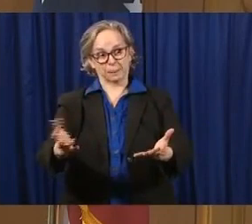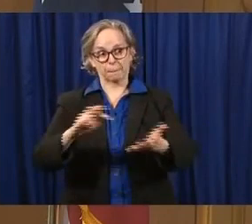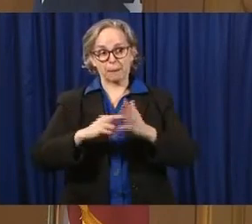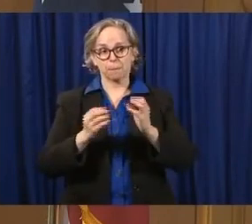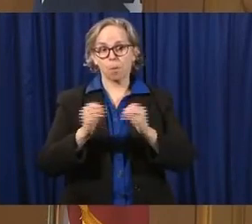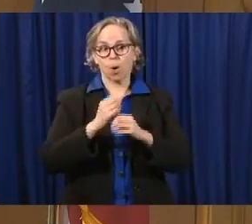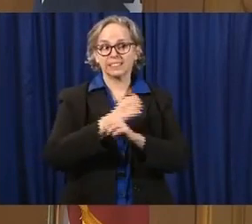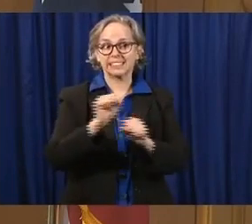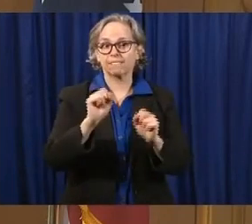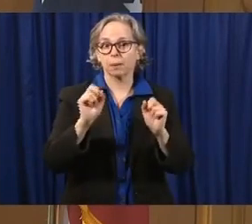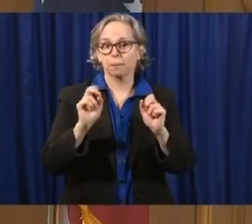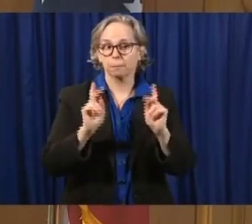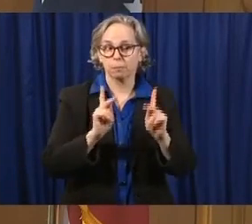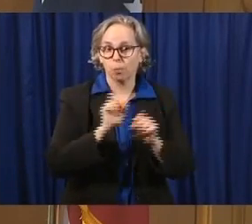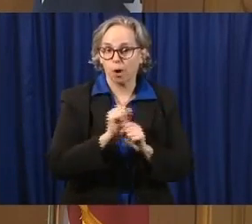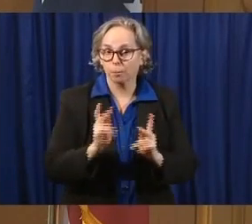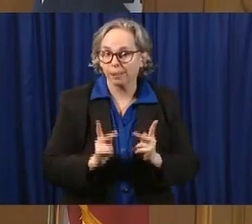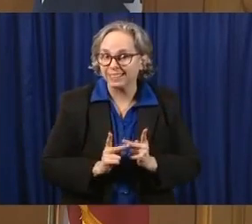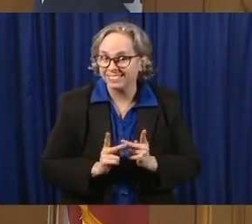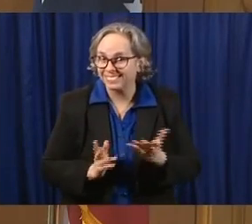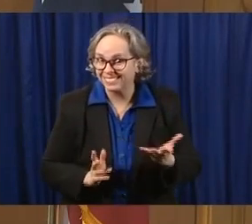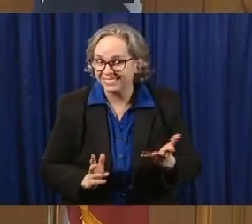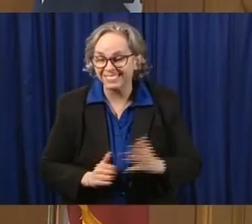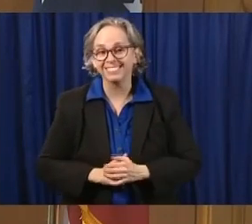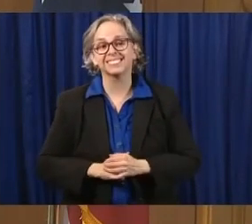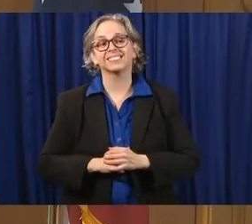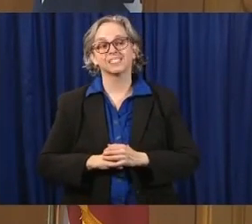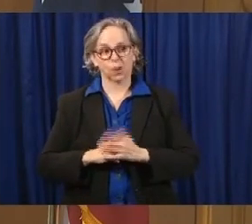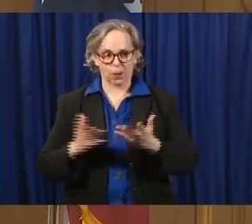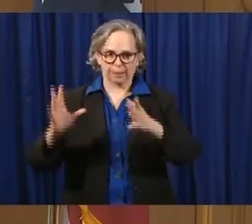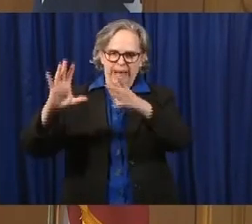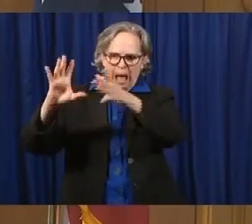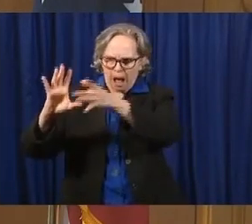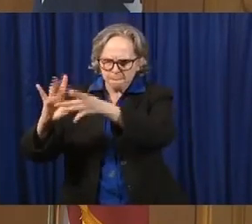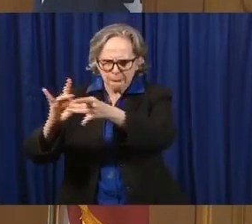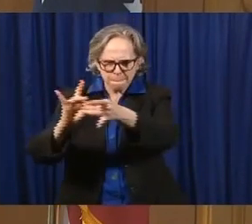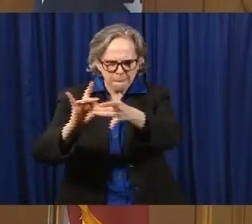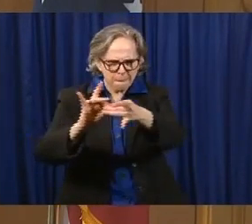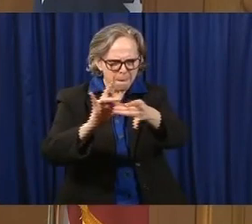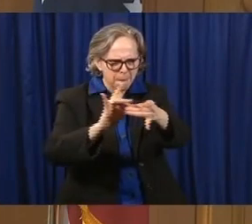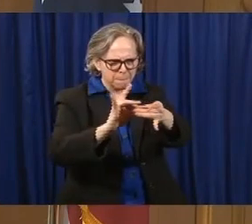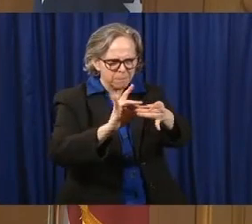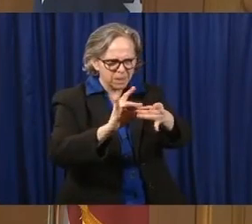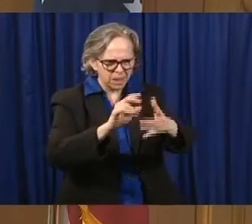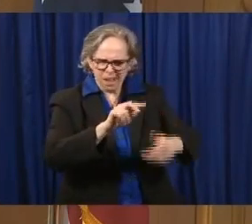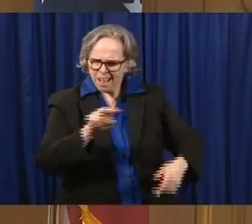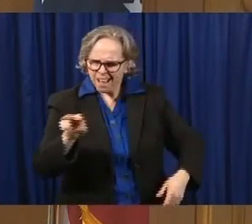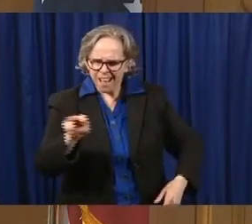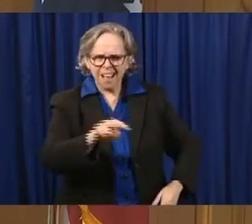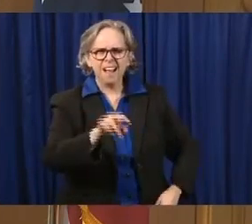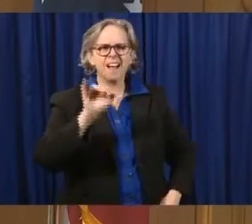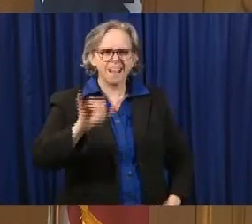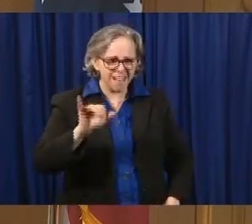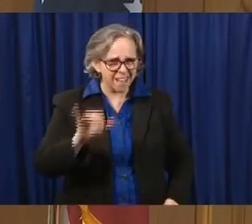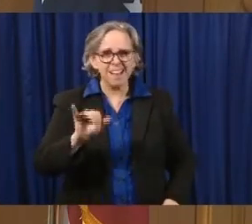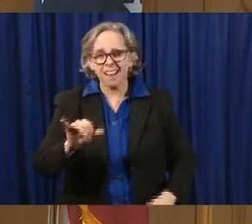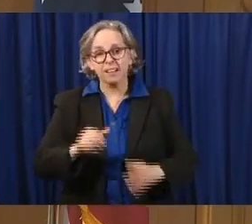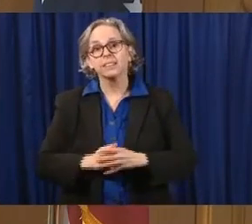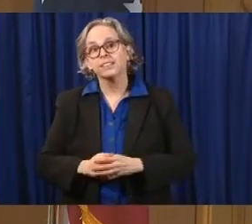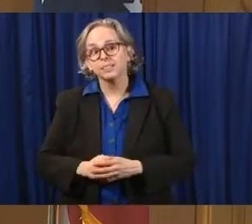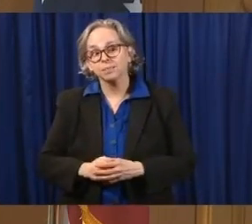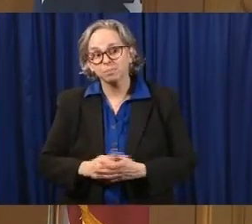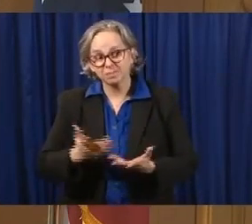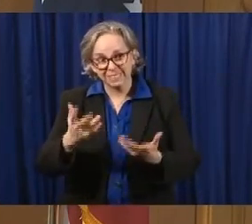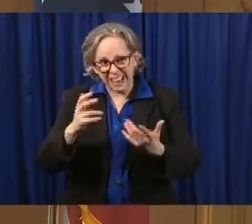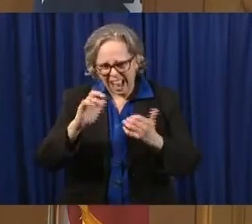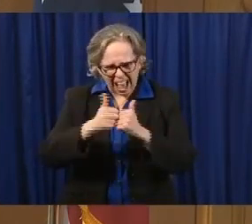trace when, you know, if there's an outbreak somewhere, and be able to trace that and to quarantine and do all